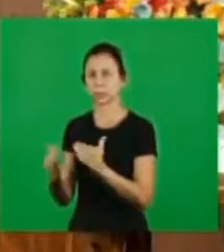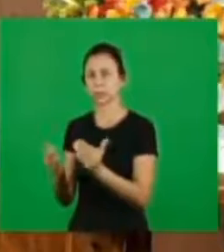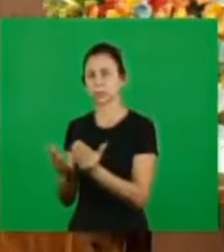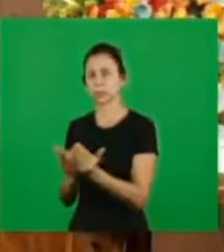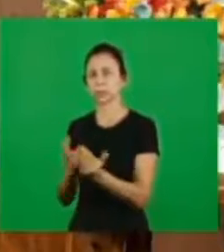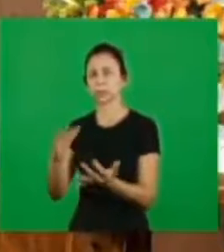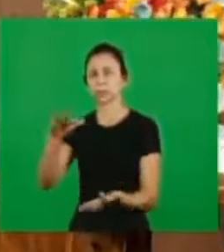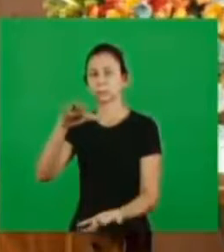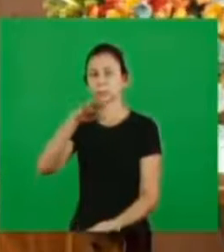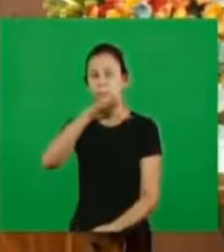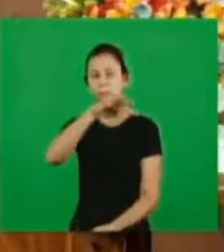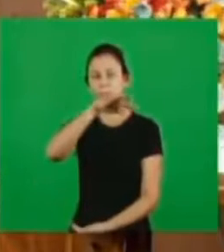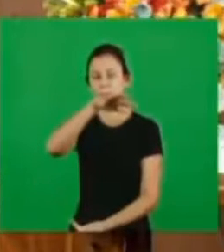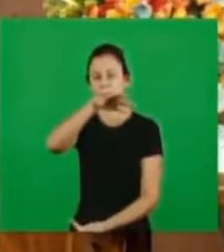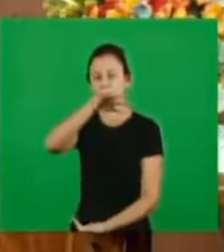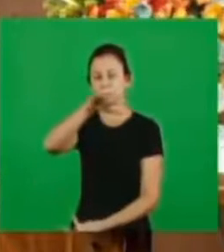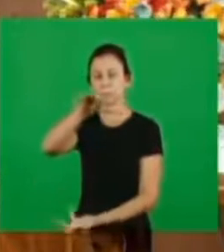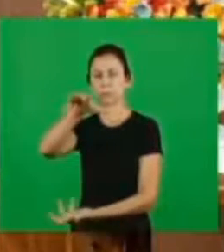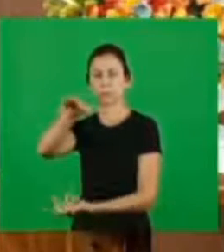with